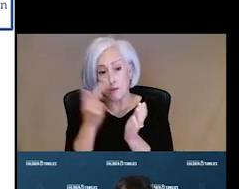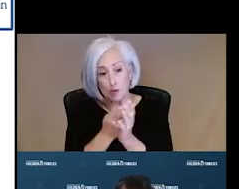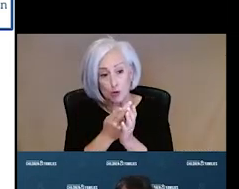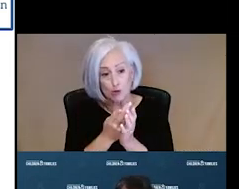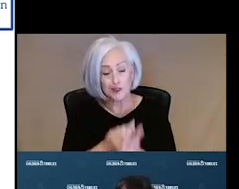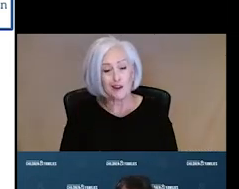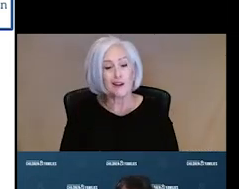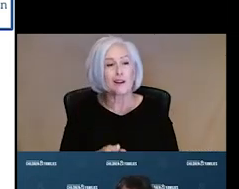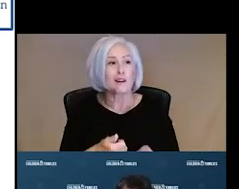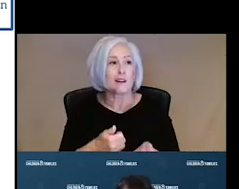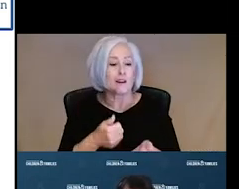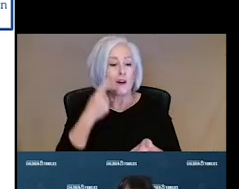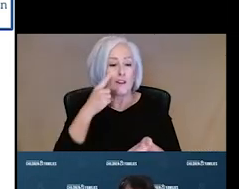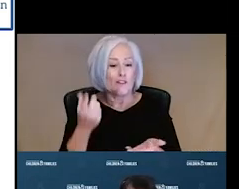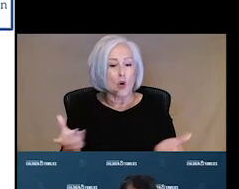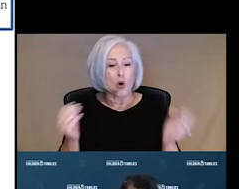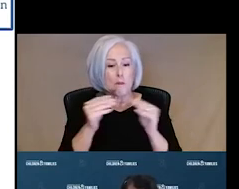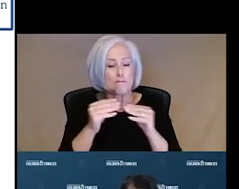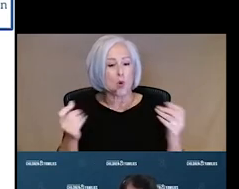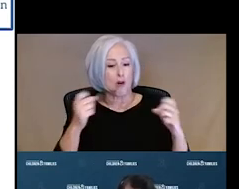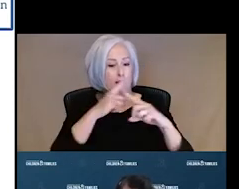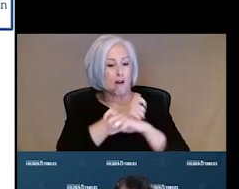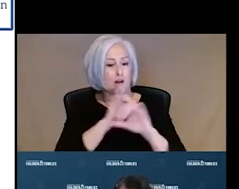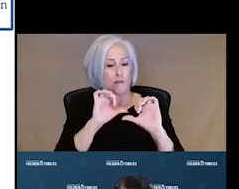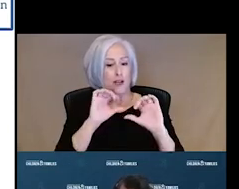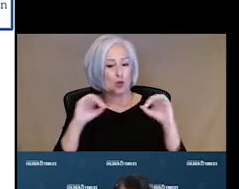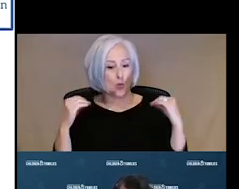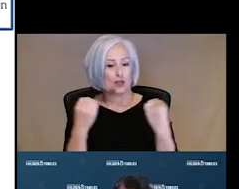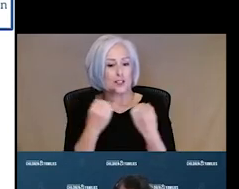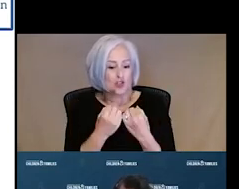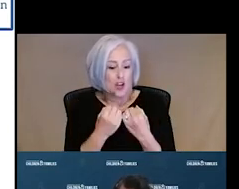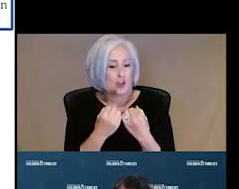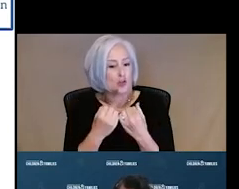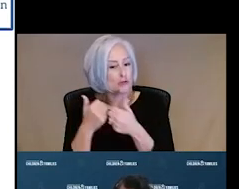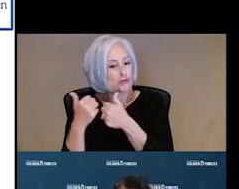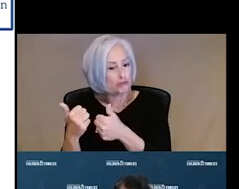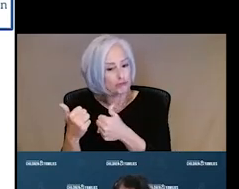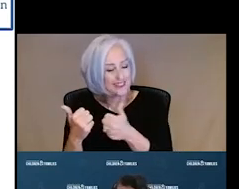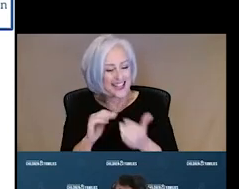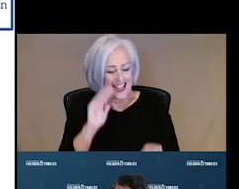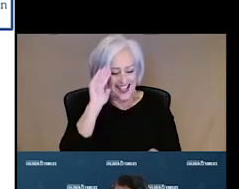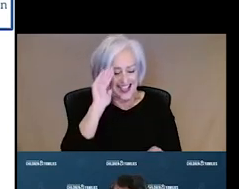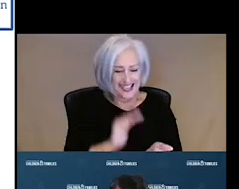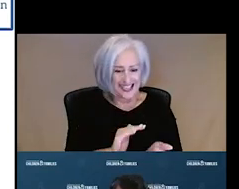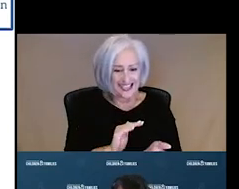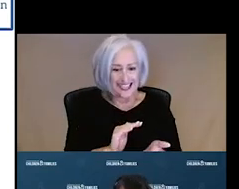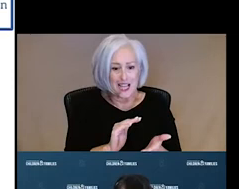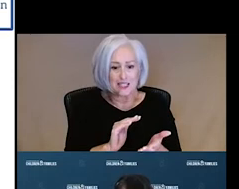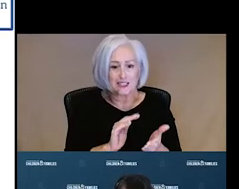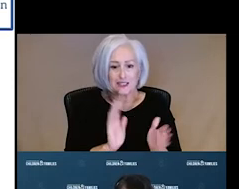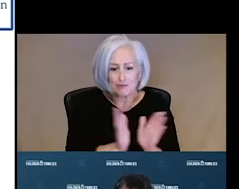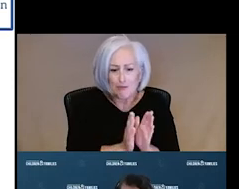that may not be worth the investment for smaller organizations with less complicated funding